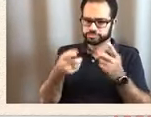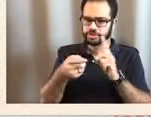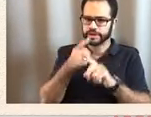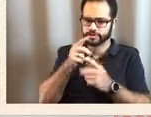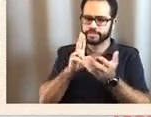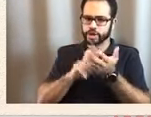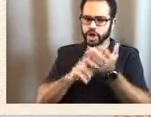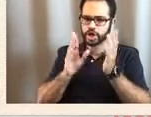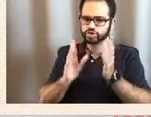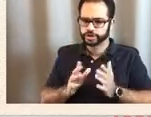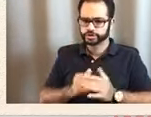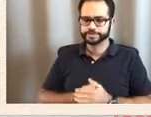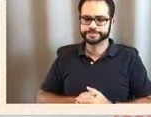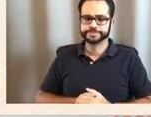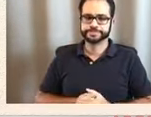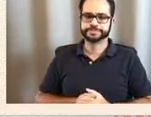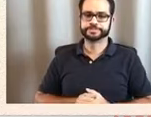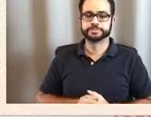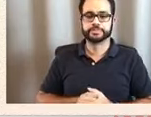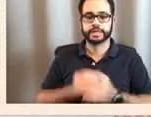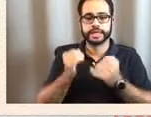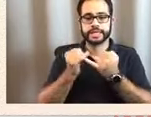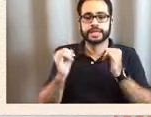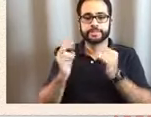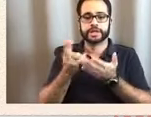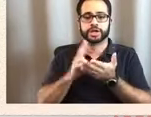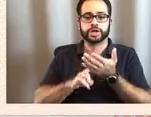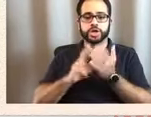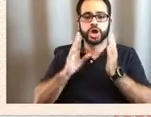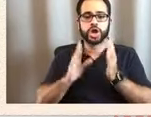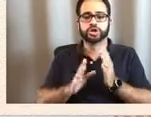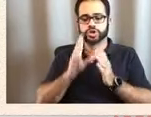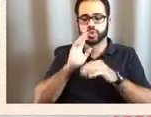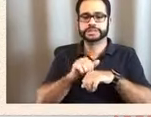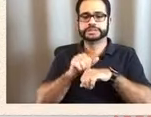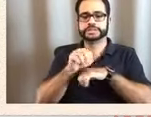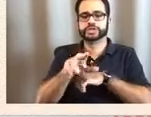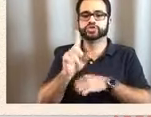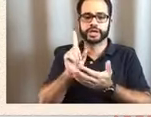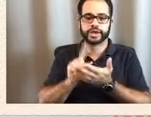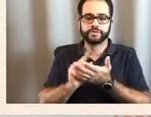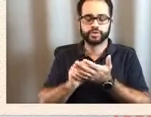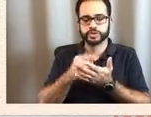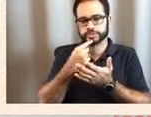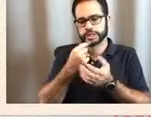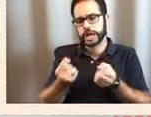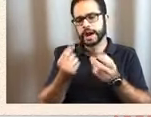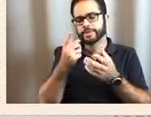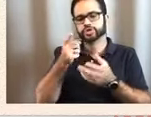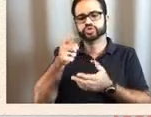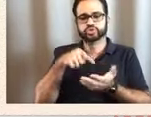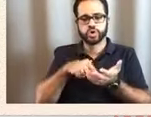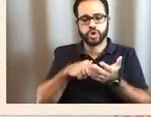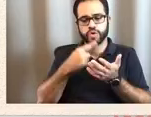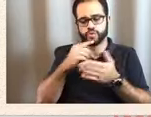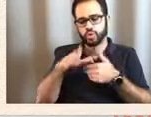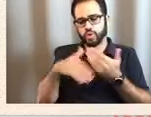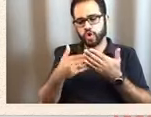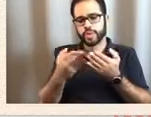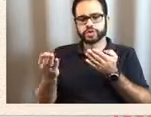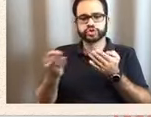contractor. Independent contractors will send you an invoice stating the amount you owe them for the services they have